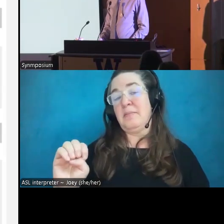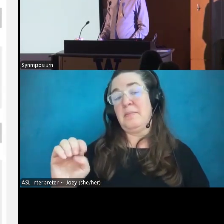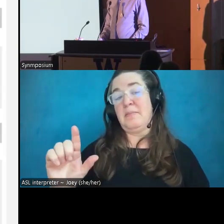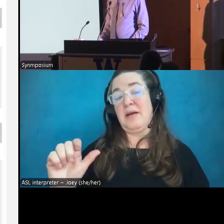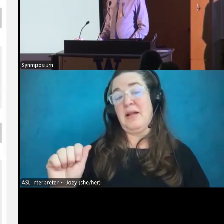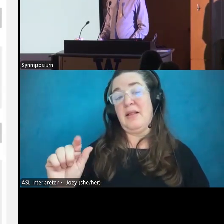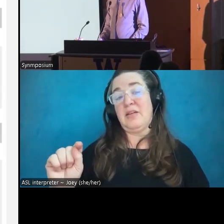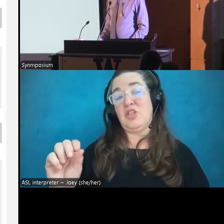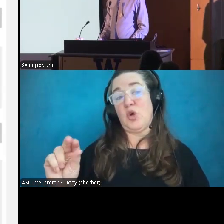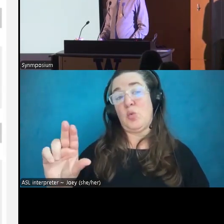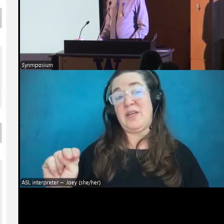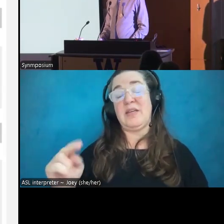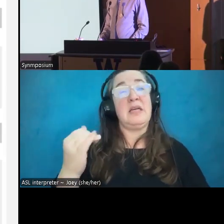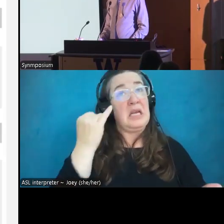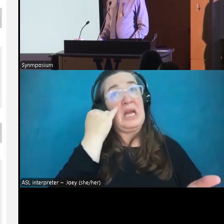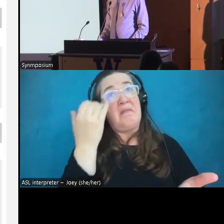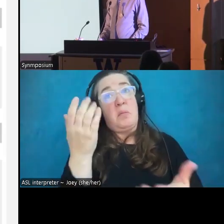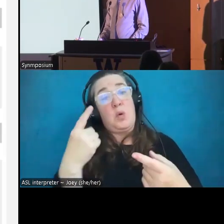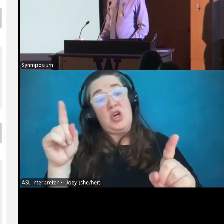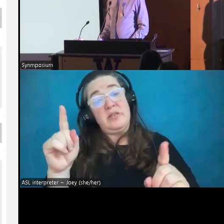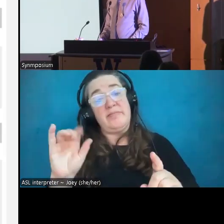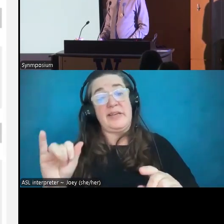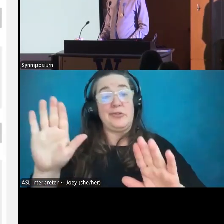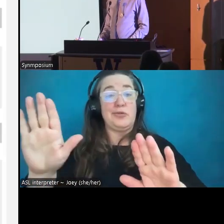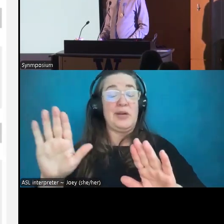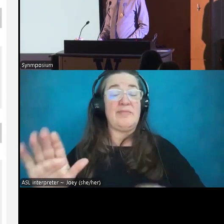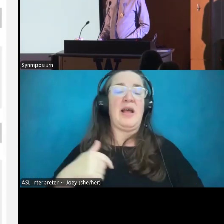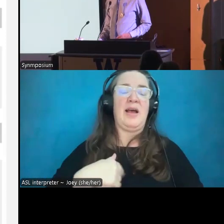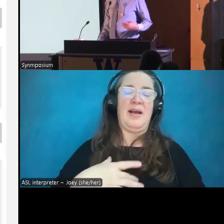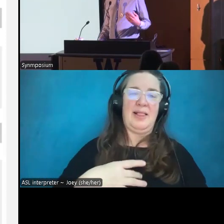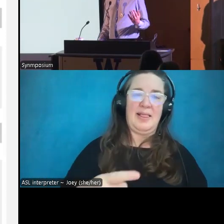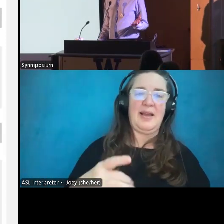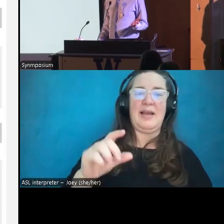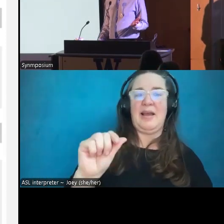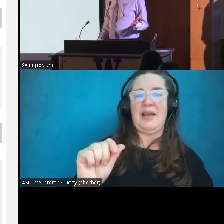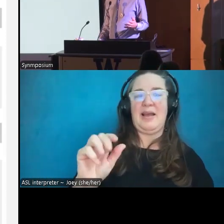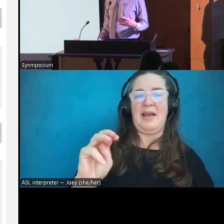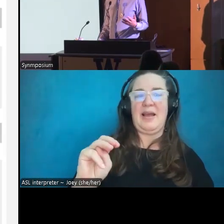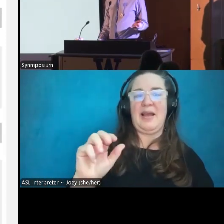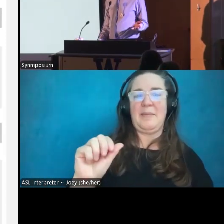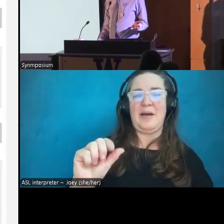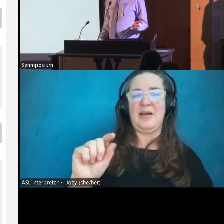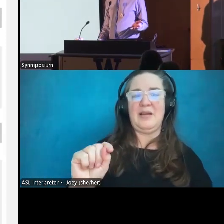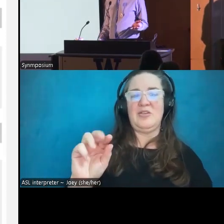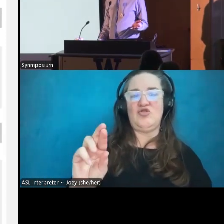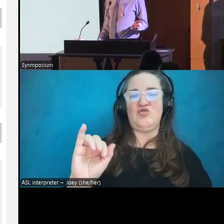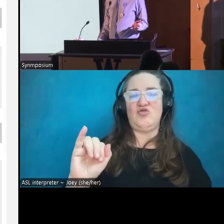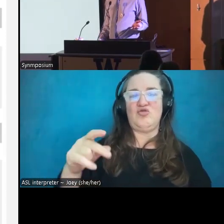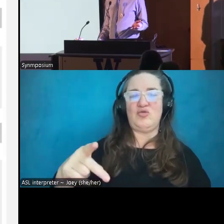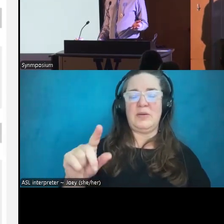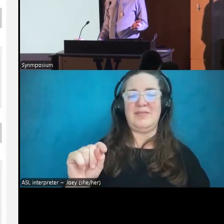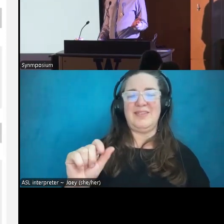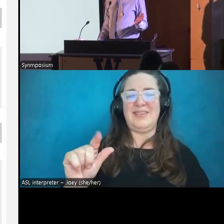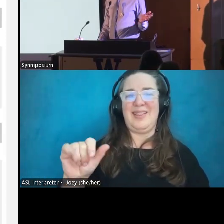I happen to really like amitriptyline for this, just because it's long-acting, like trazodone puts them to sleep, but amitriptyline helps them sleep through